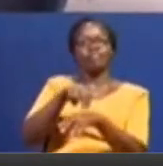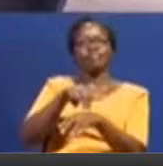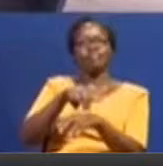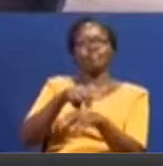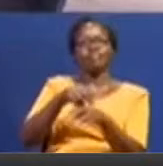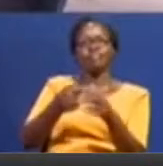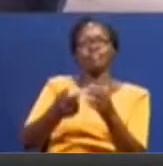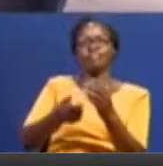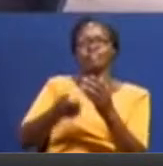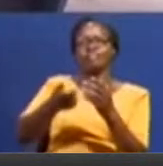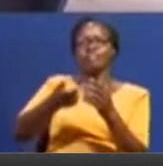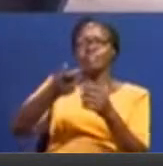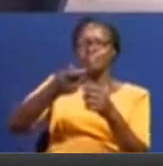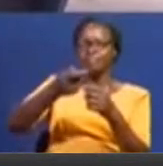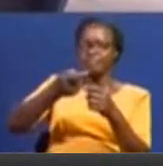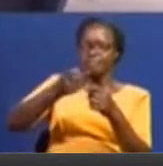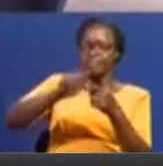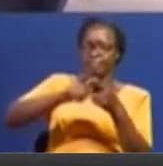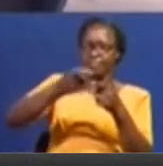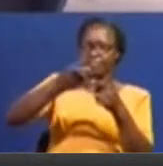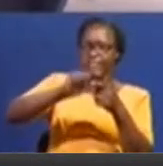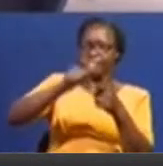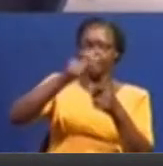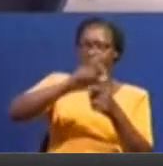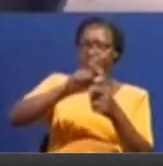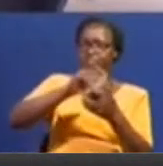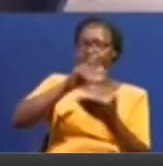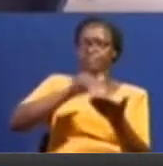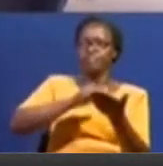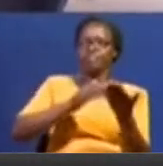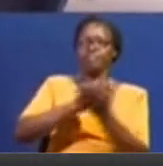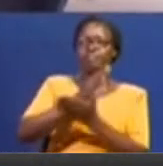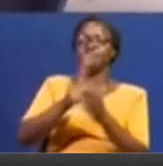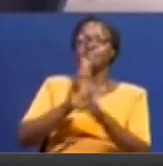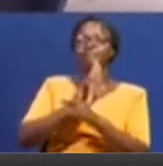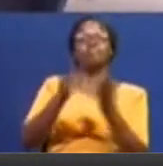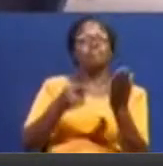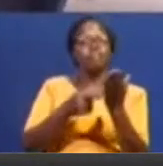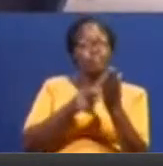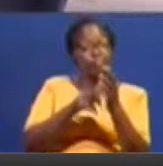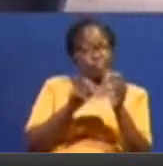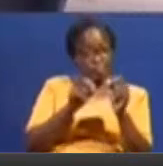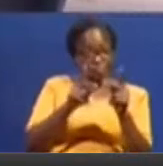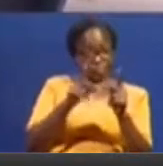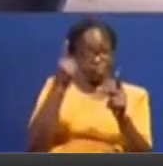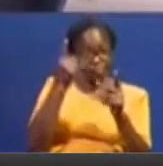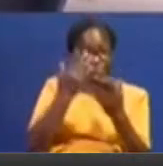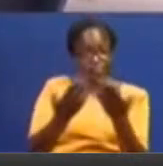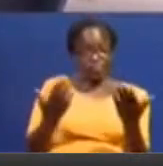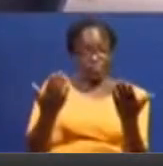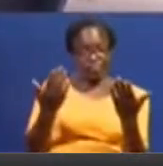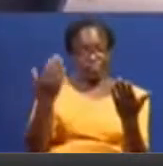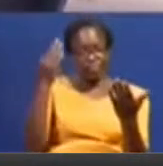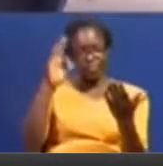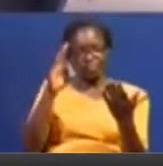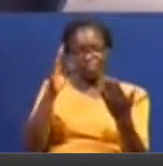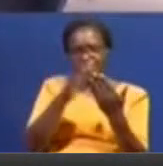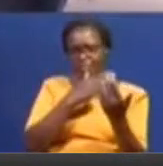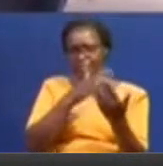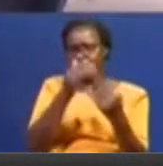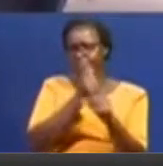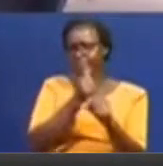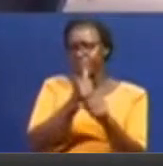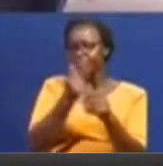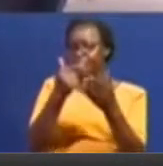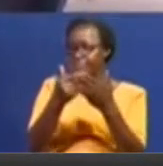tallying center is done through use of technology, yes, as one of the aspects of this framework that